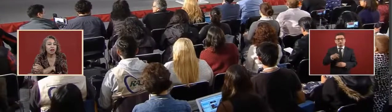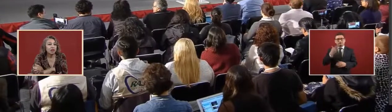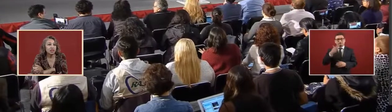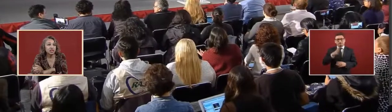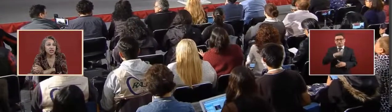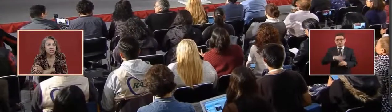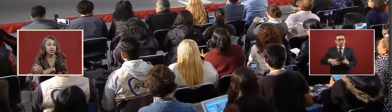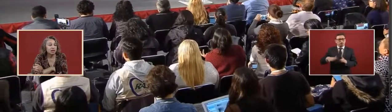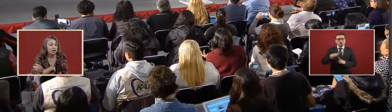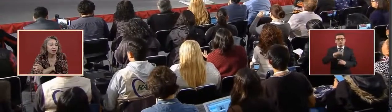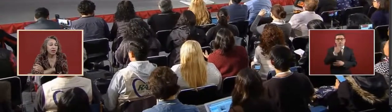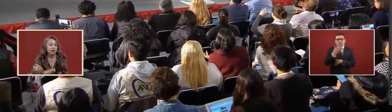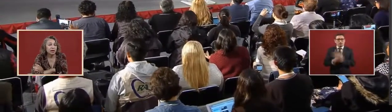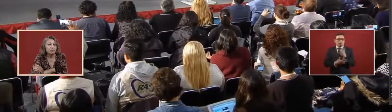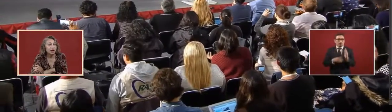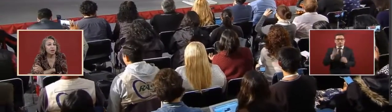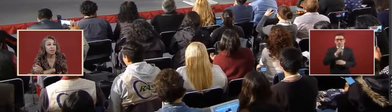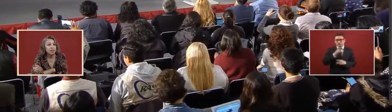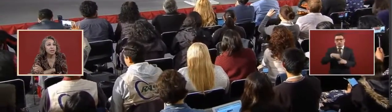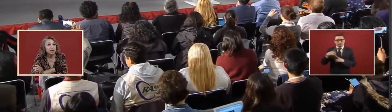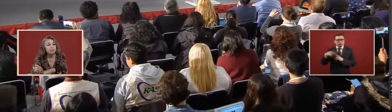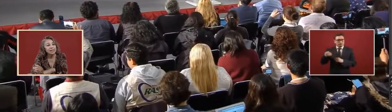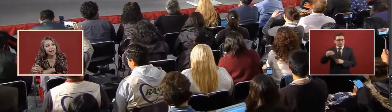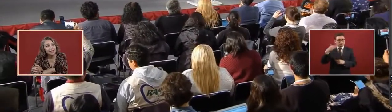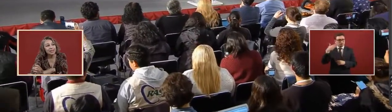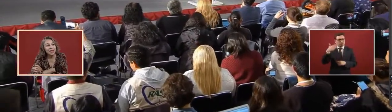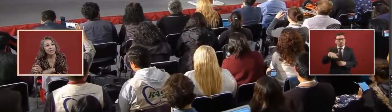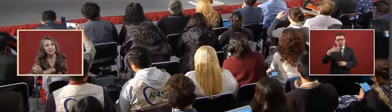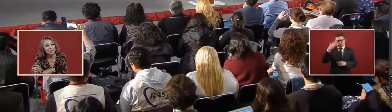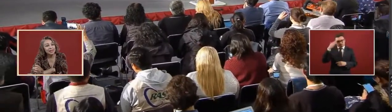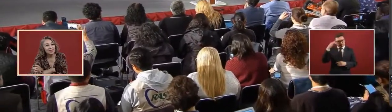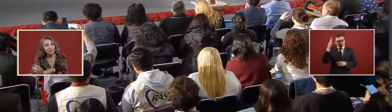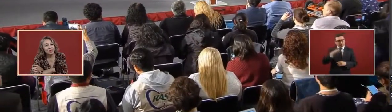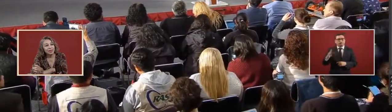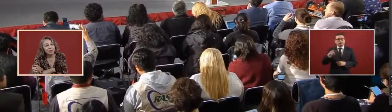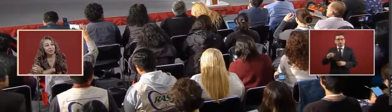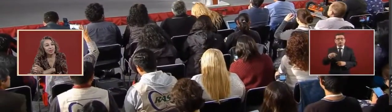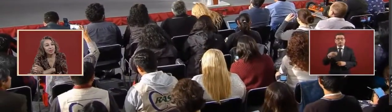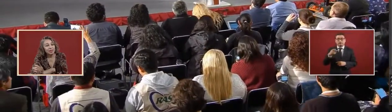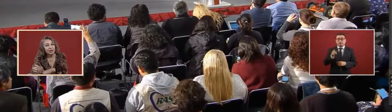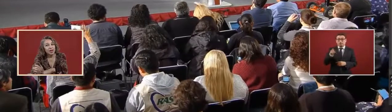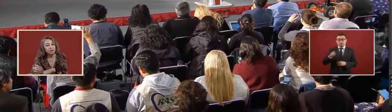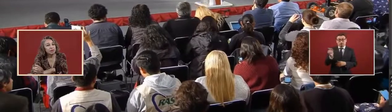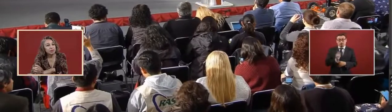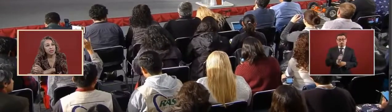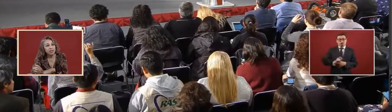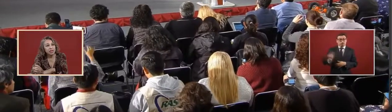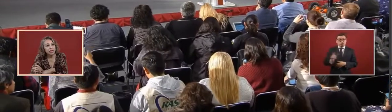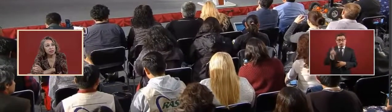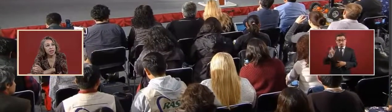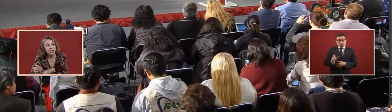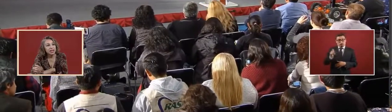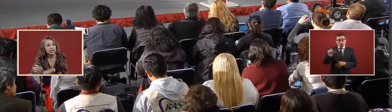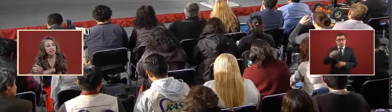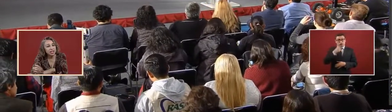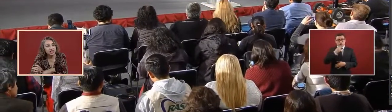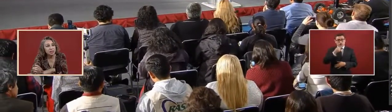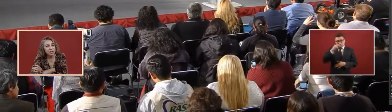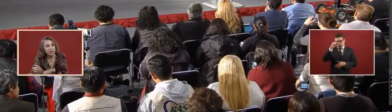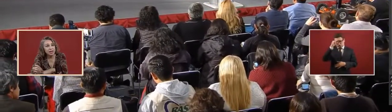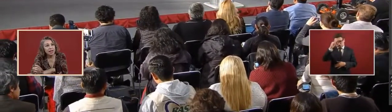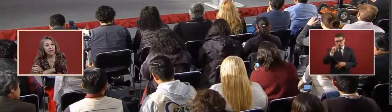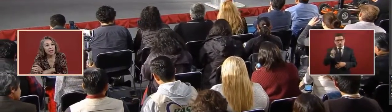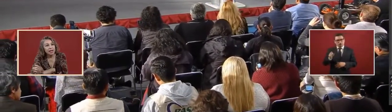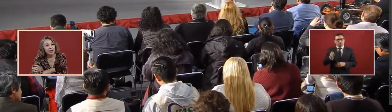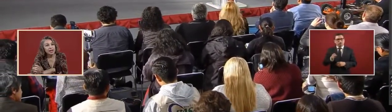of ecology, of environment. Besides that, a professional and an intelligent